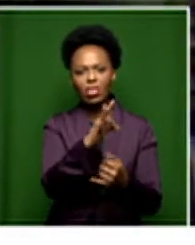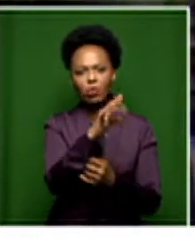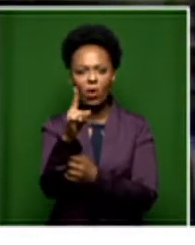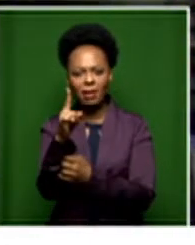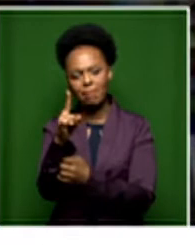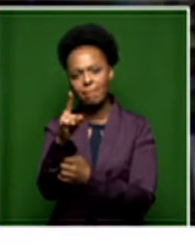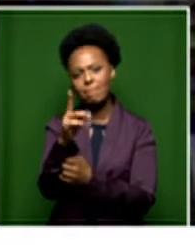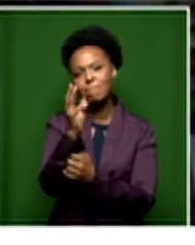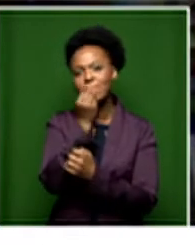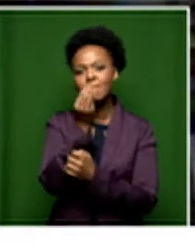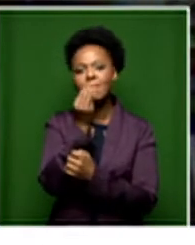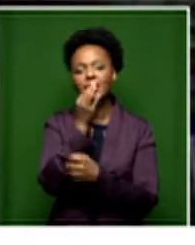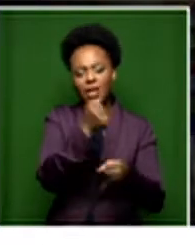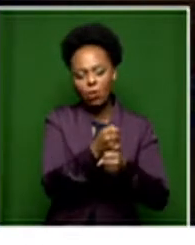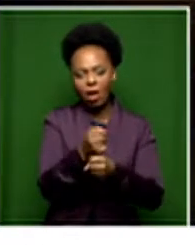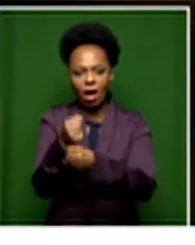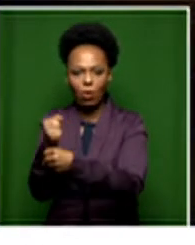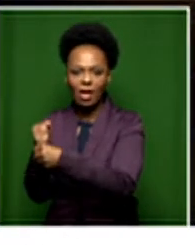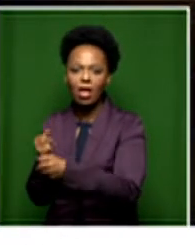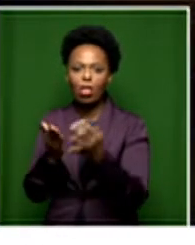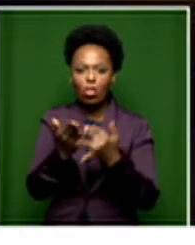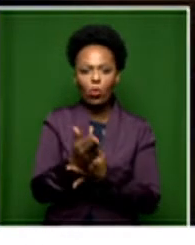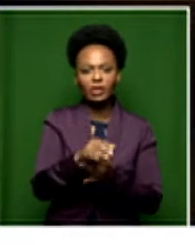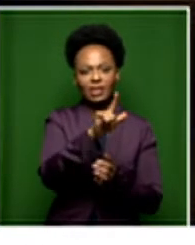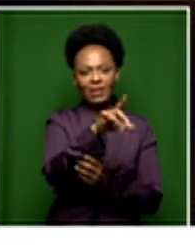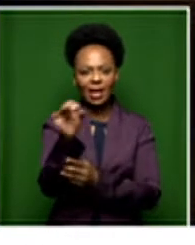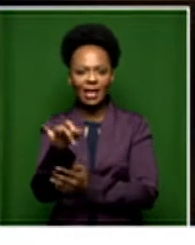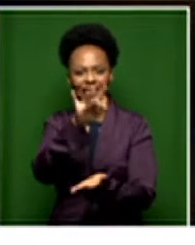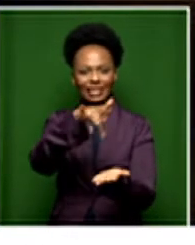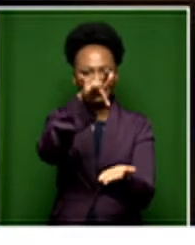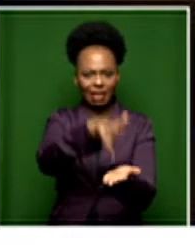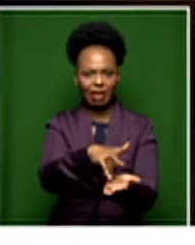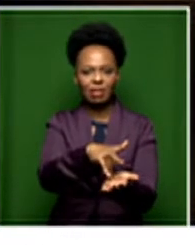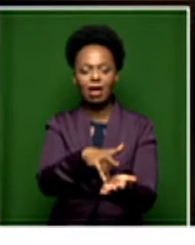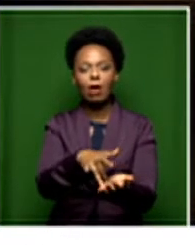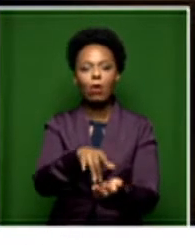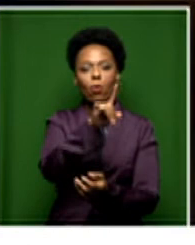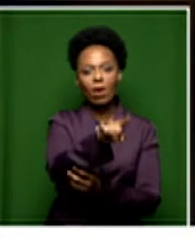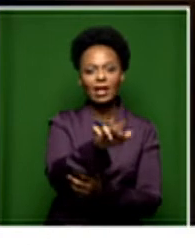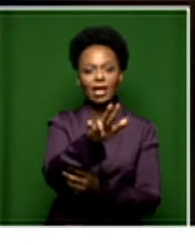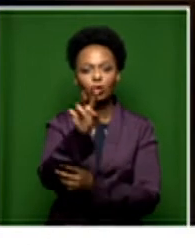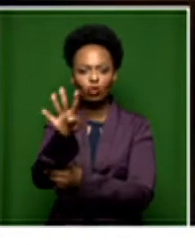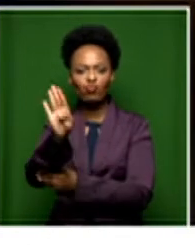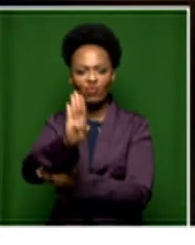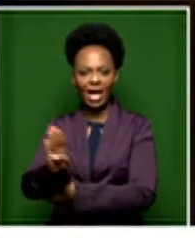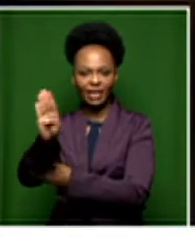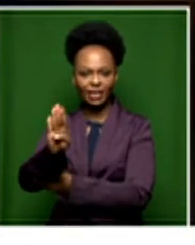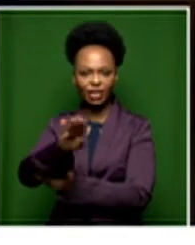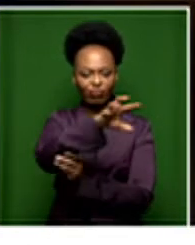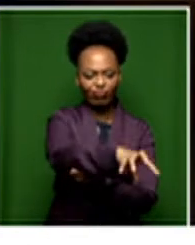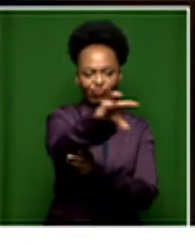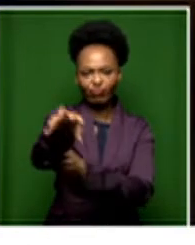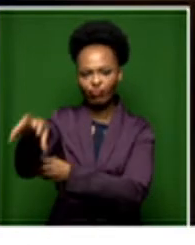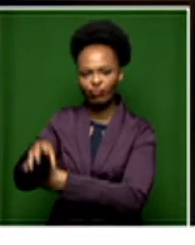we're doing this through 700 saving points in our 182 branches. But not only